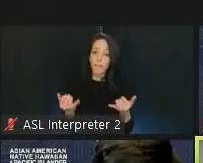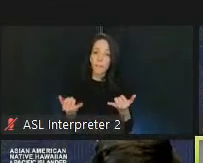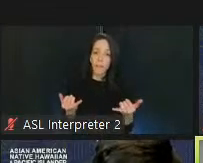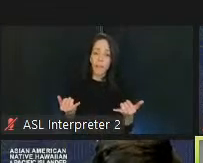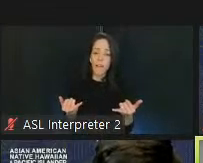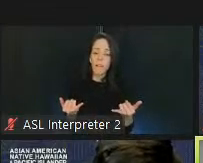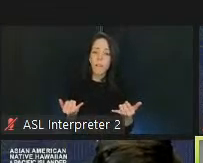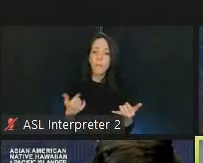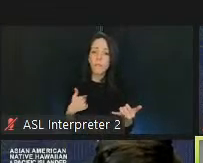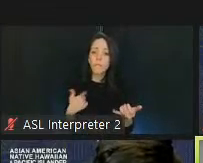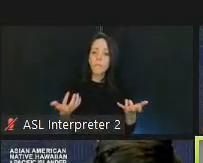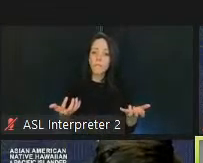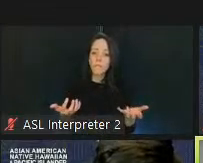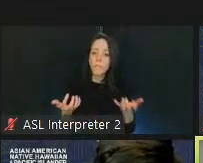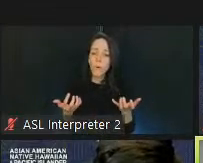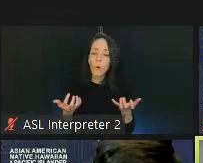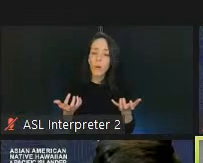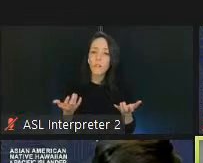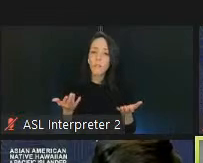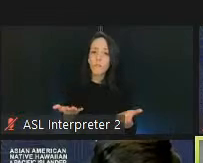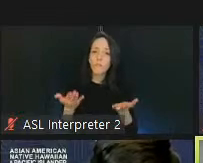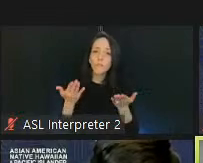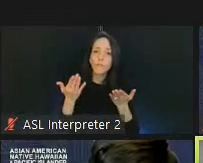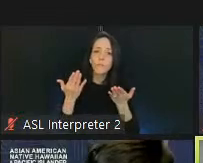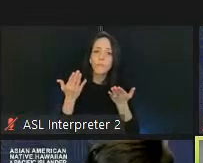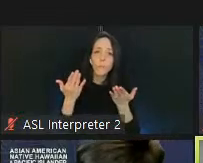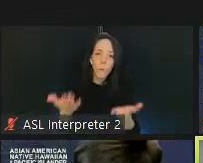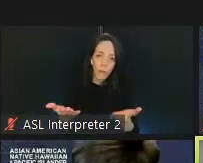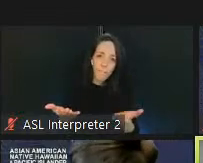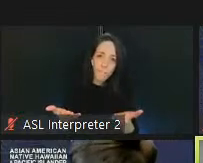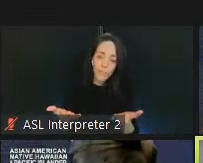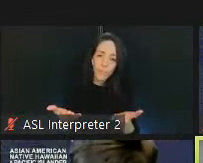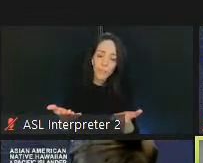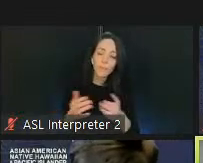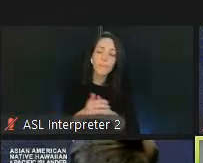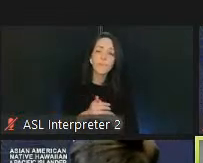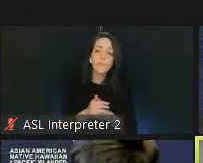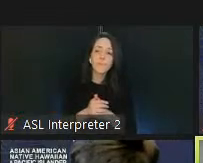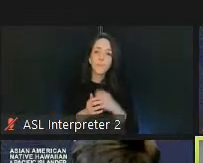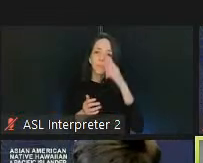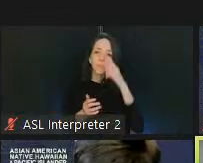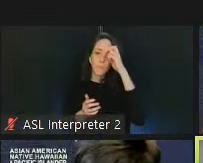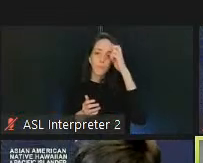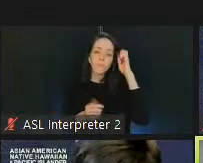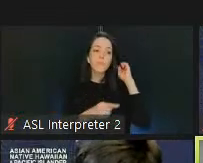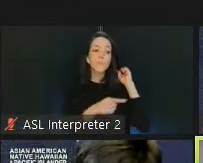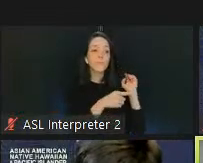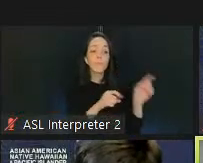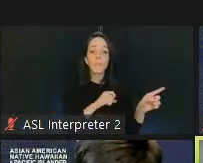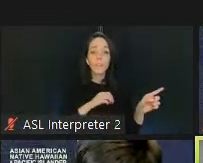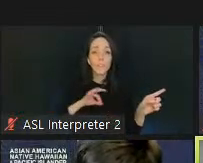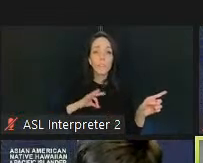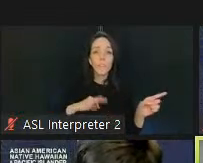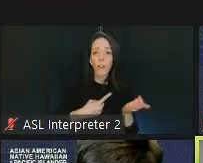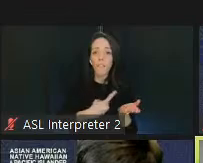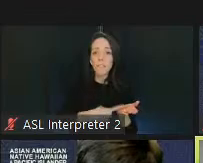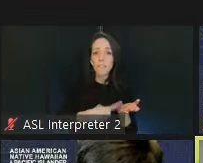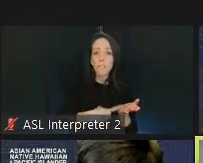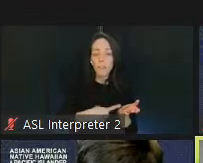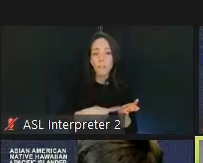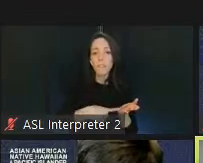want to offer to the committee, staff has been talking internally